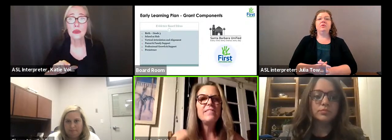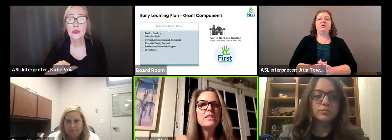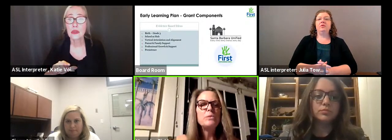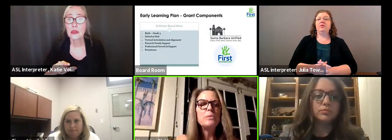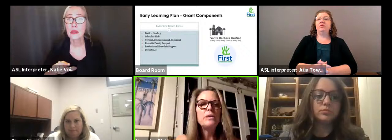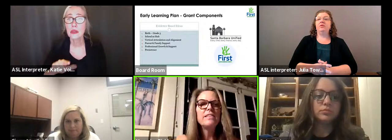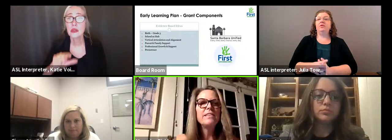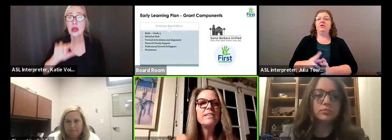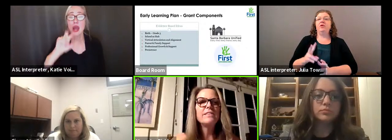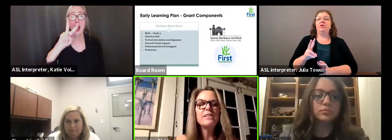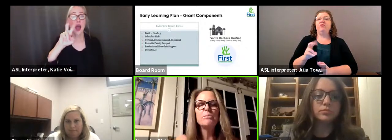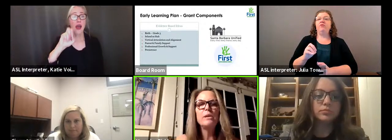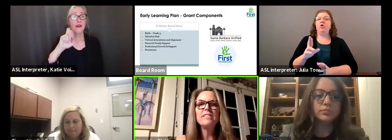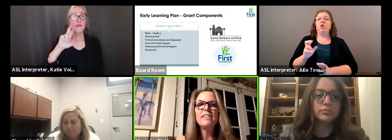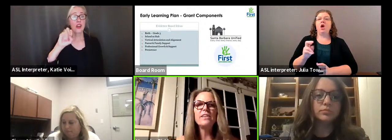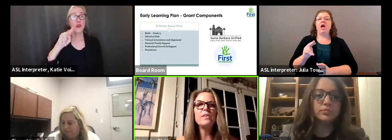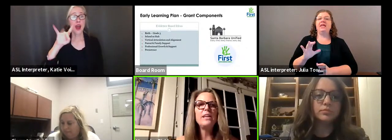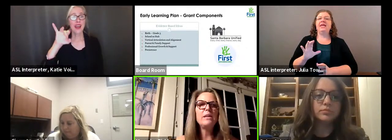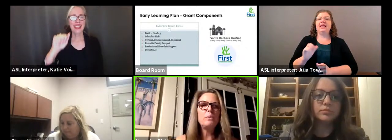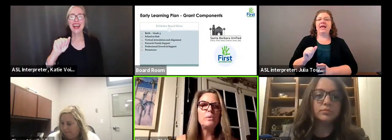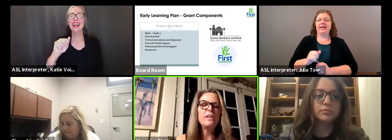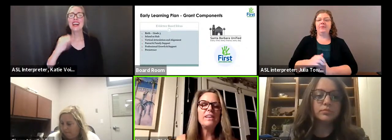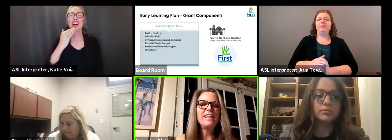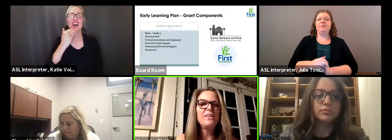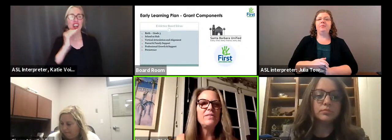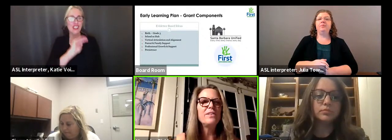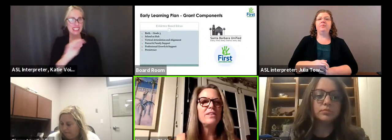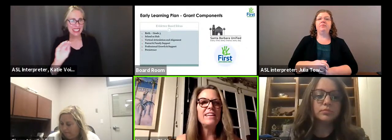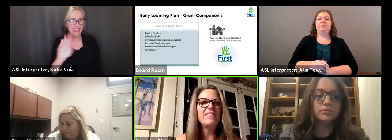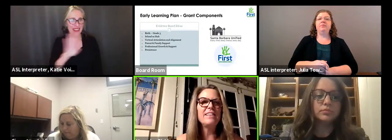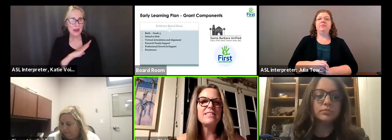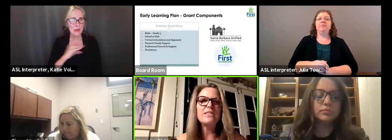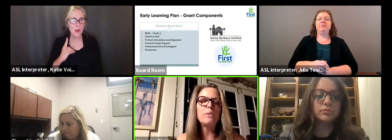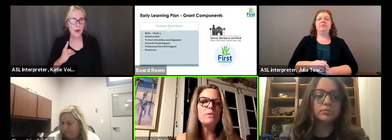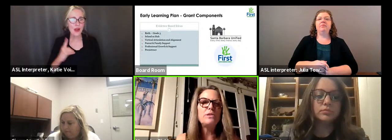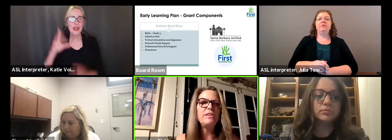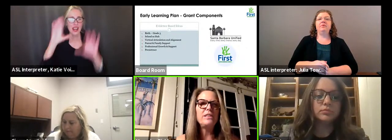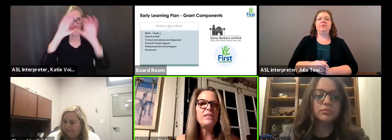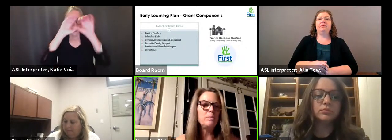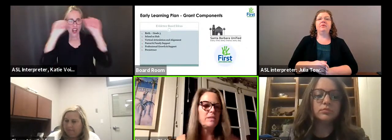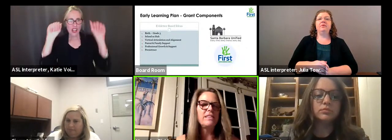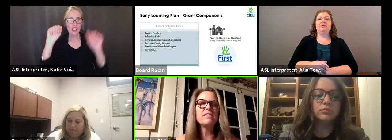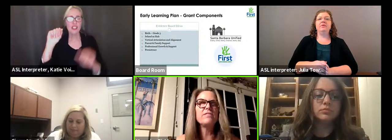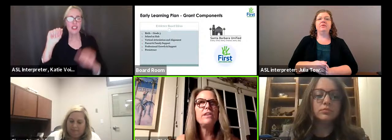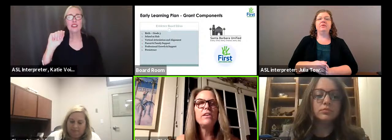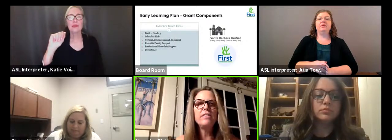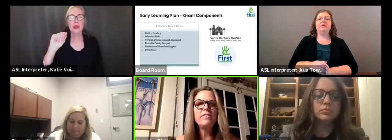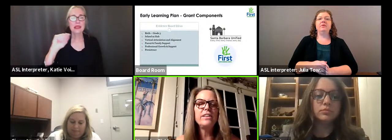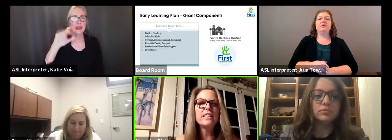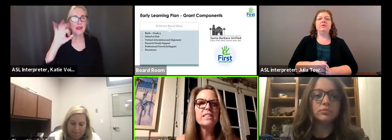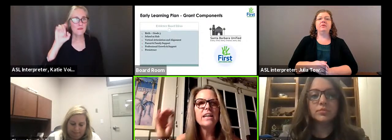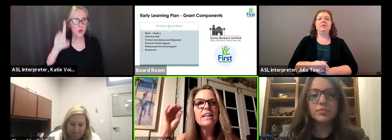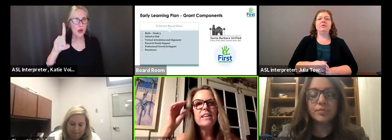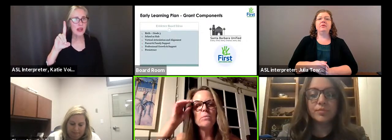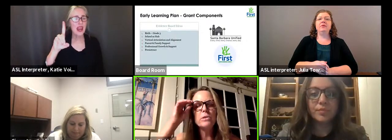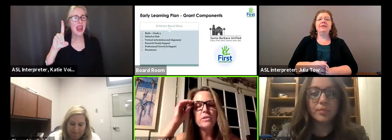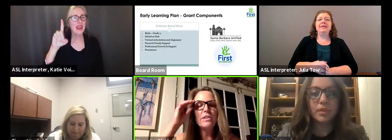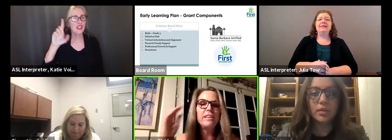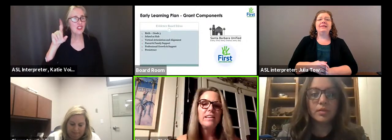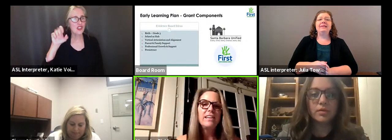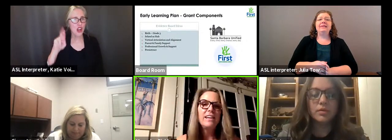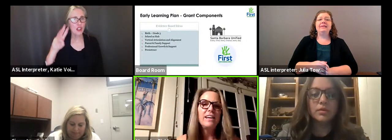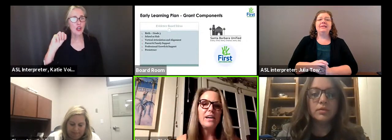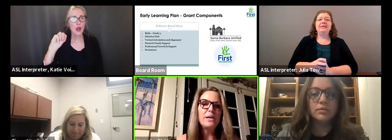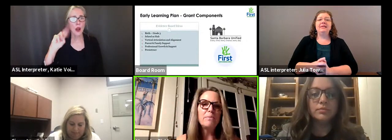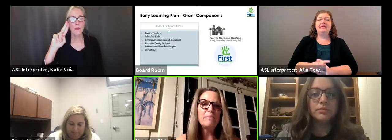Good evening, Superintendent or Dr. Maldonado and board. Thank you for giving us this opportunity to present this very, very exciting